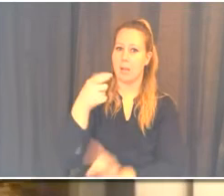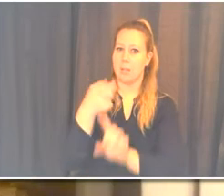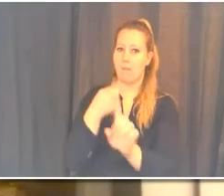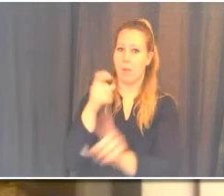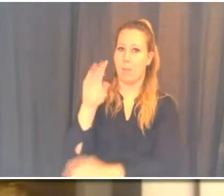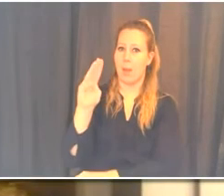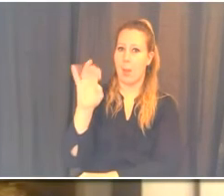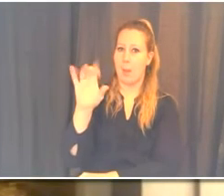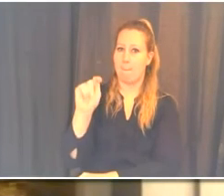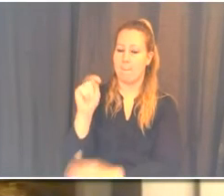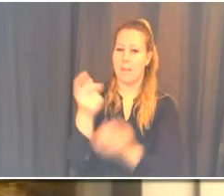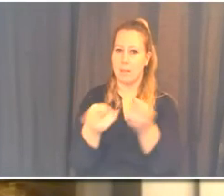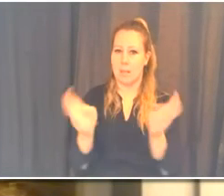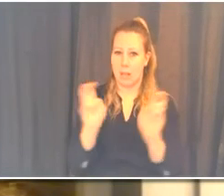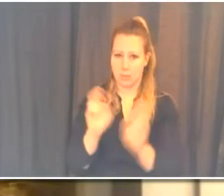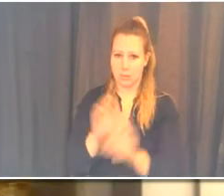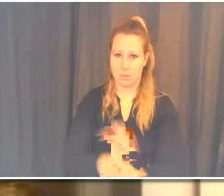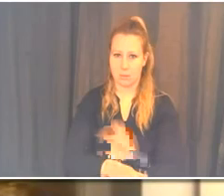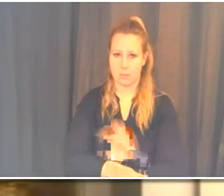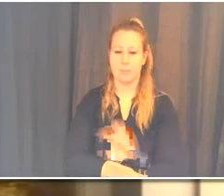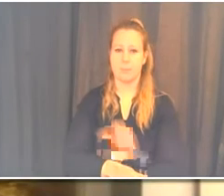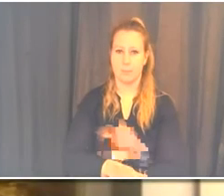Miss box I think you're on